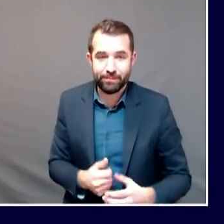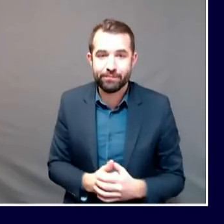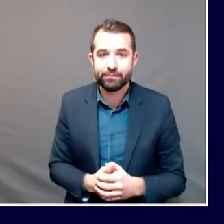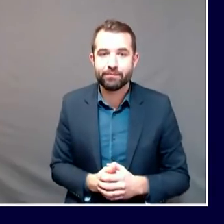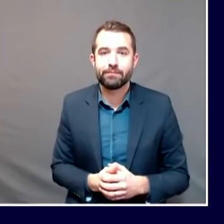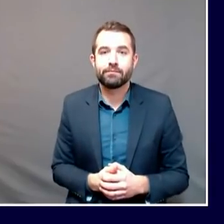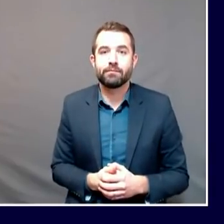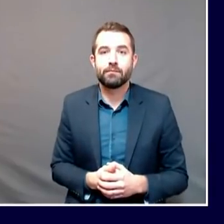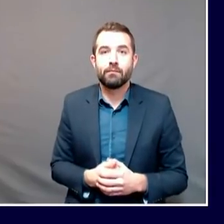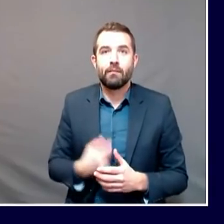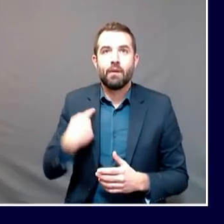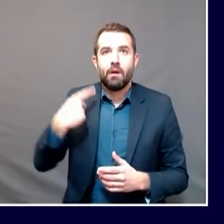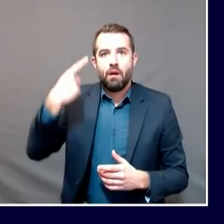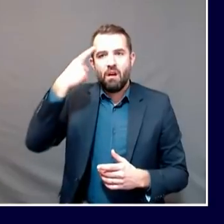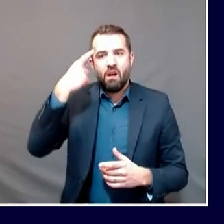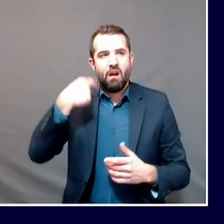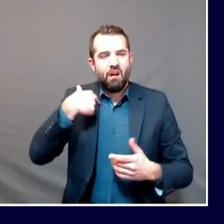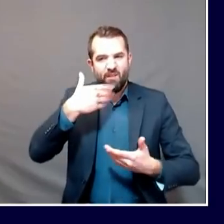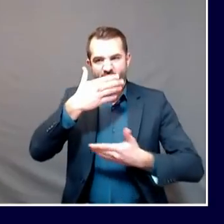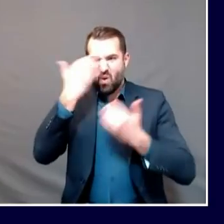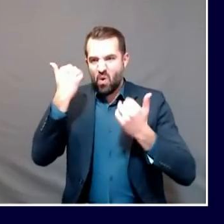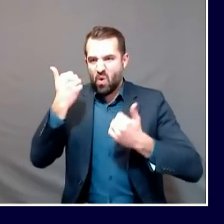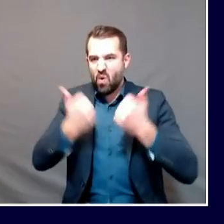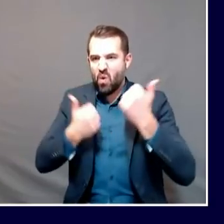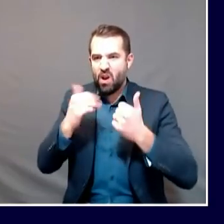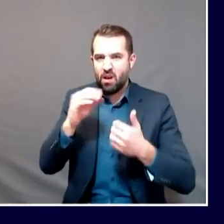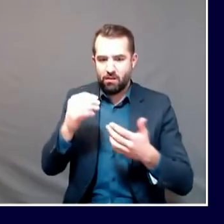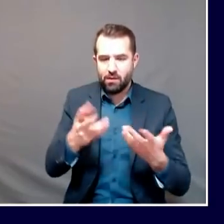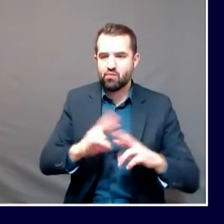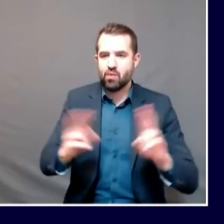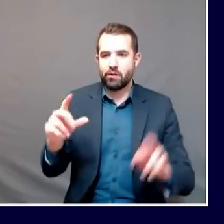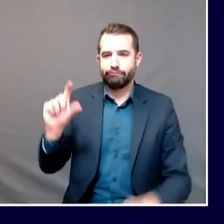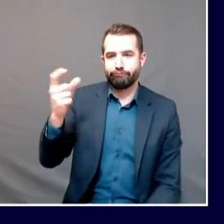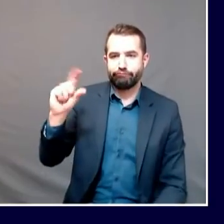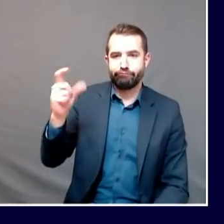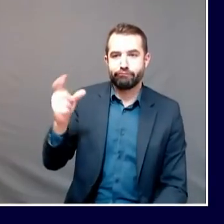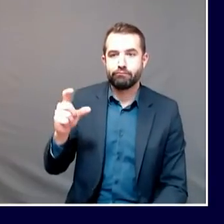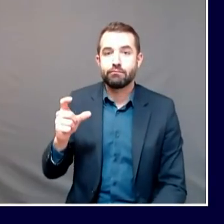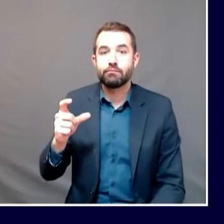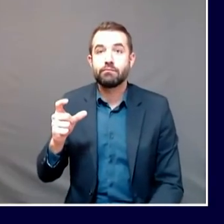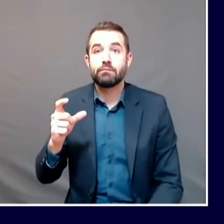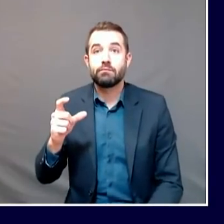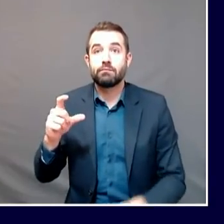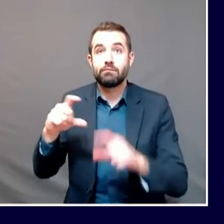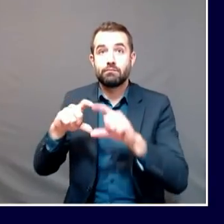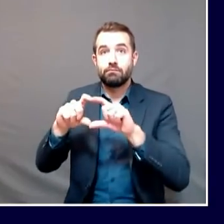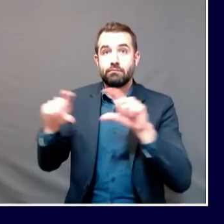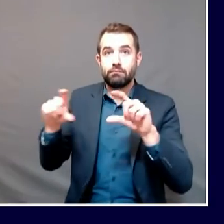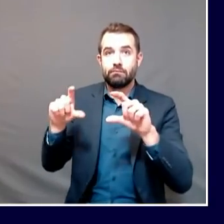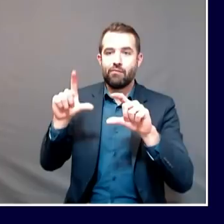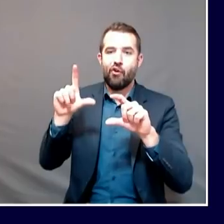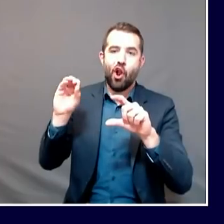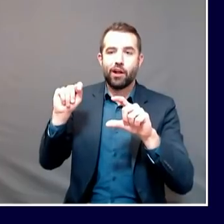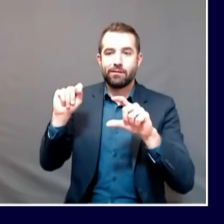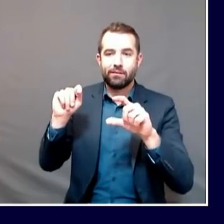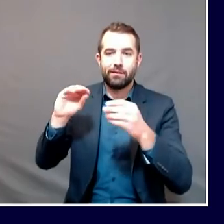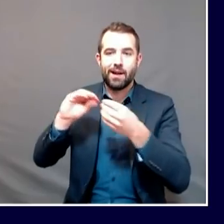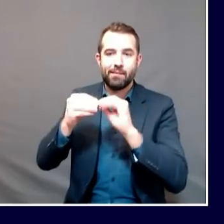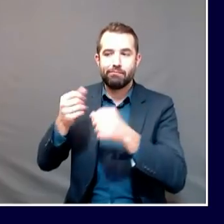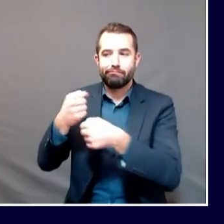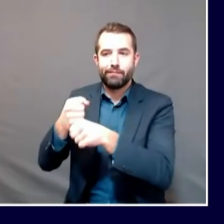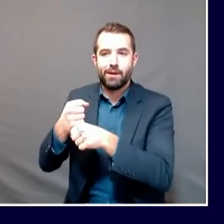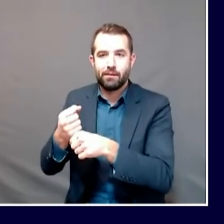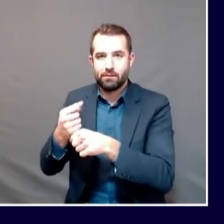remember which one you got and what the lot number was. It will all be furnished to you. Now, there's a lot going on right now